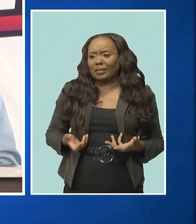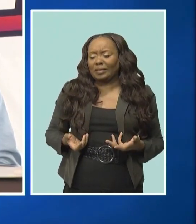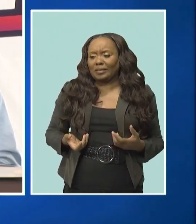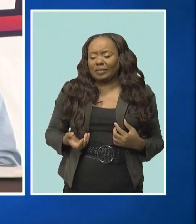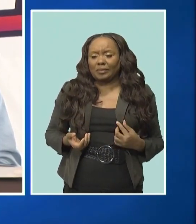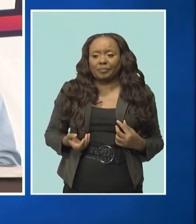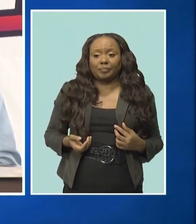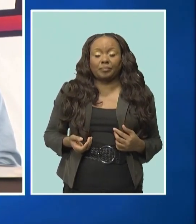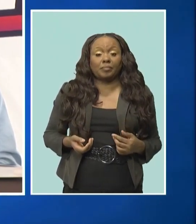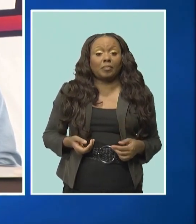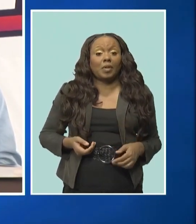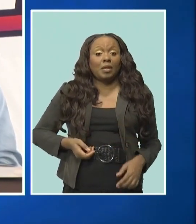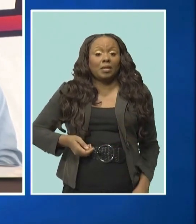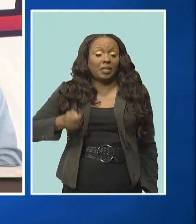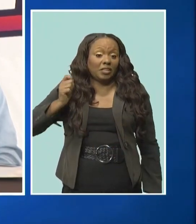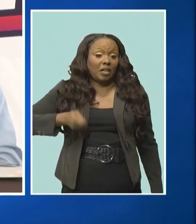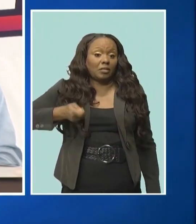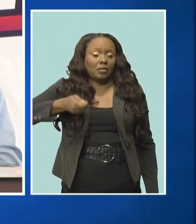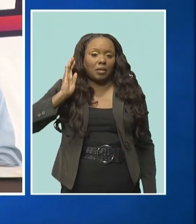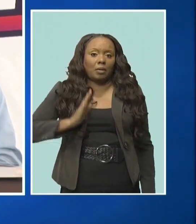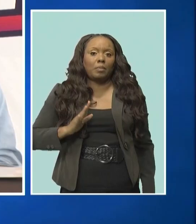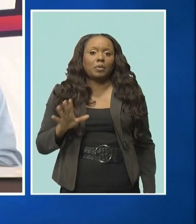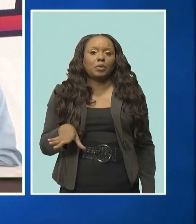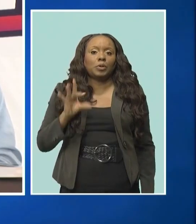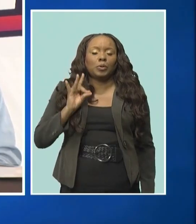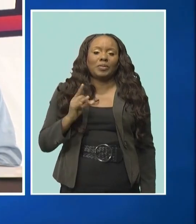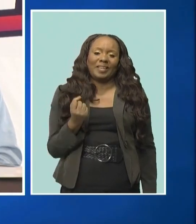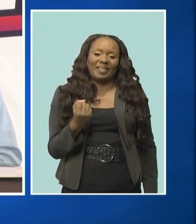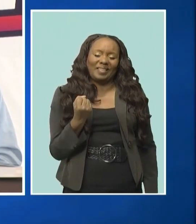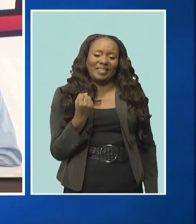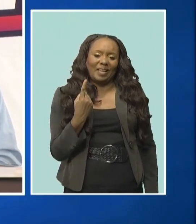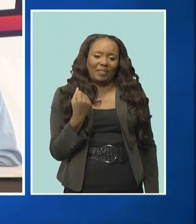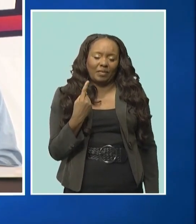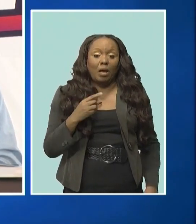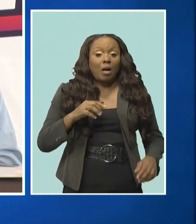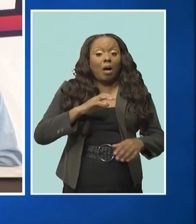The judges will choose 11 of the 12.